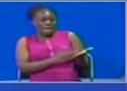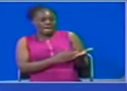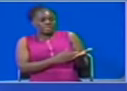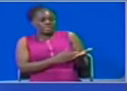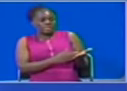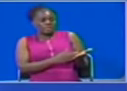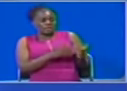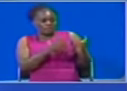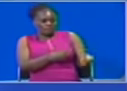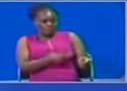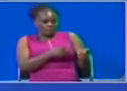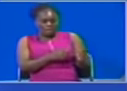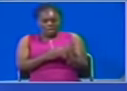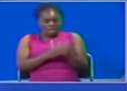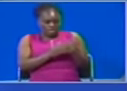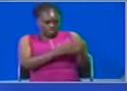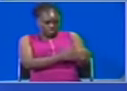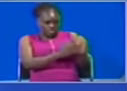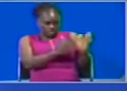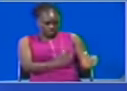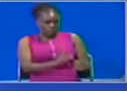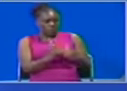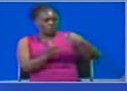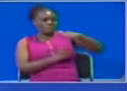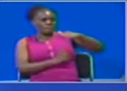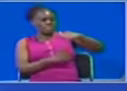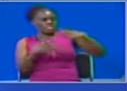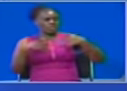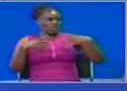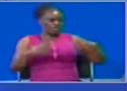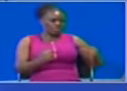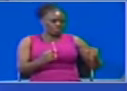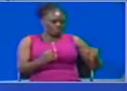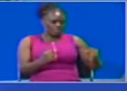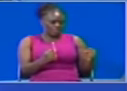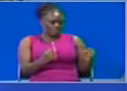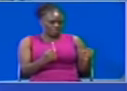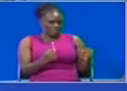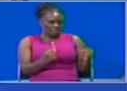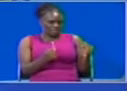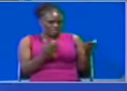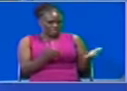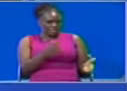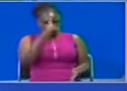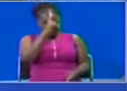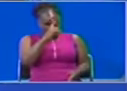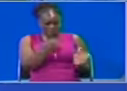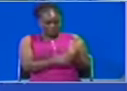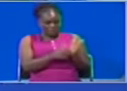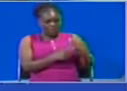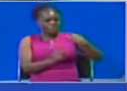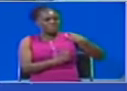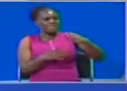How so? The leadership at the Ministry of Health are this is the crisis of the Ministry of